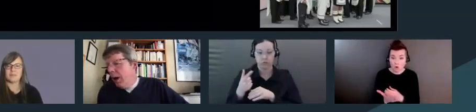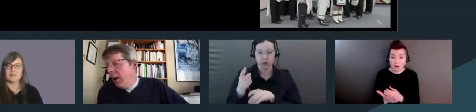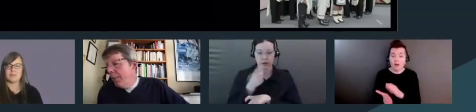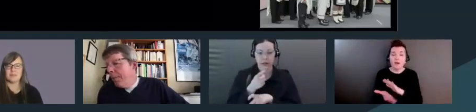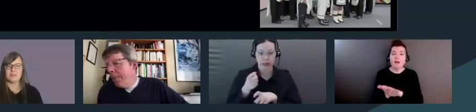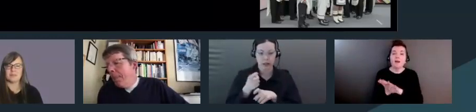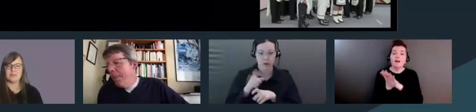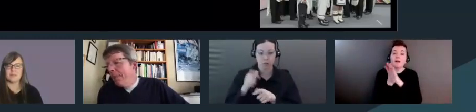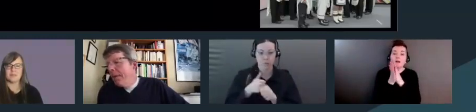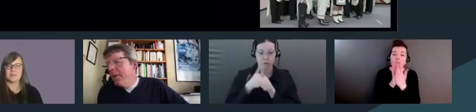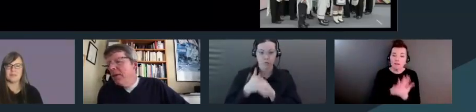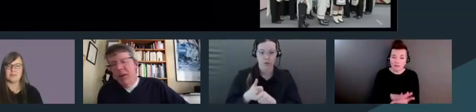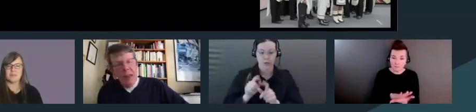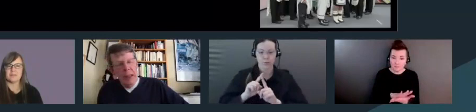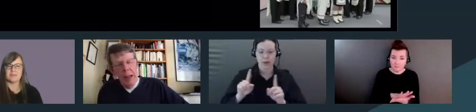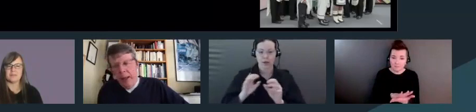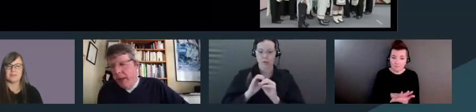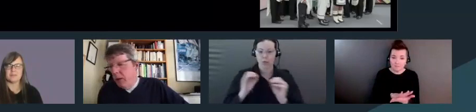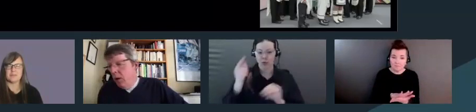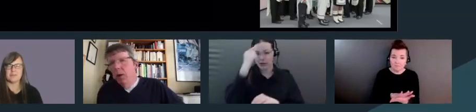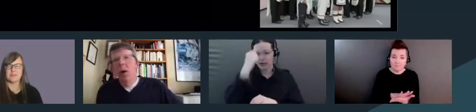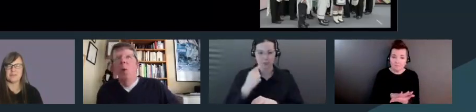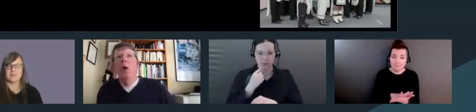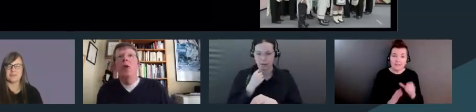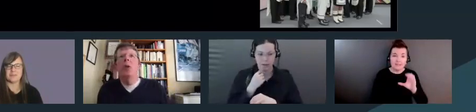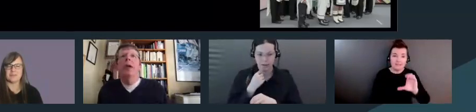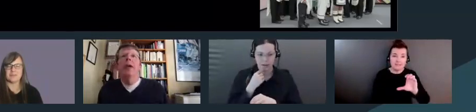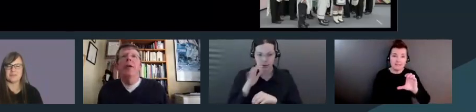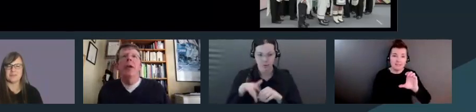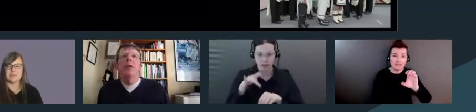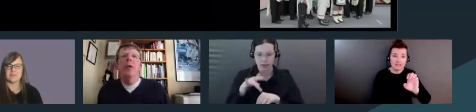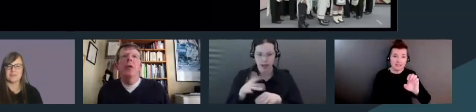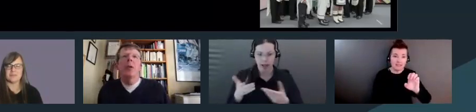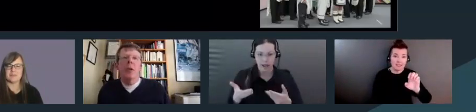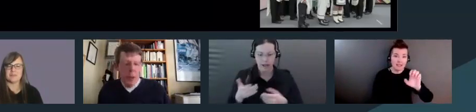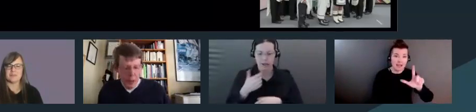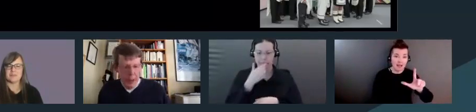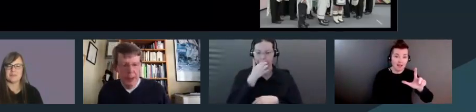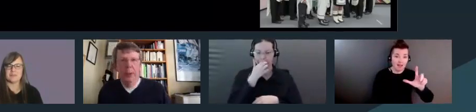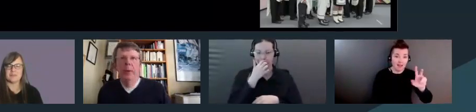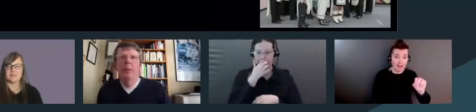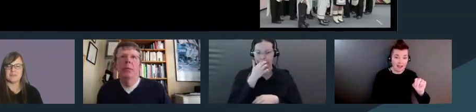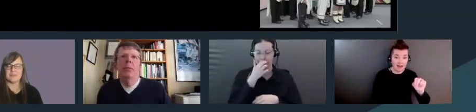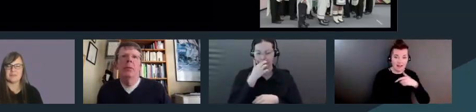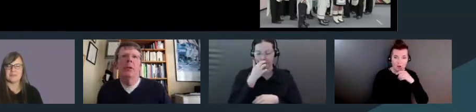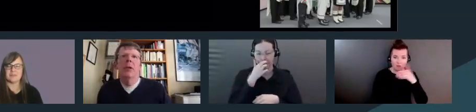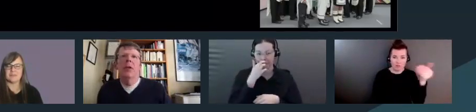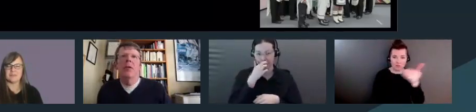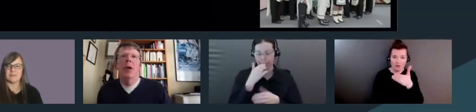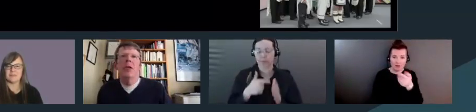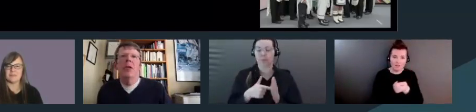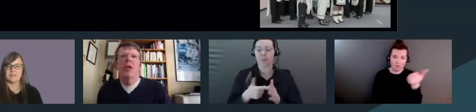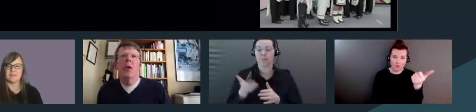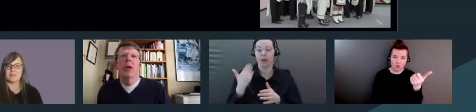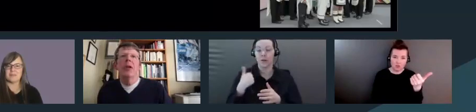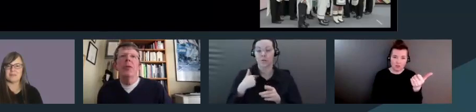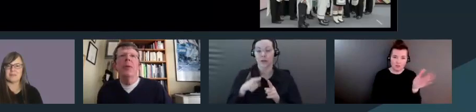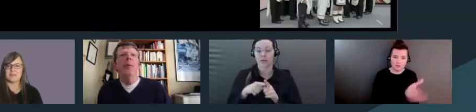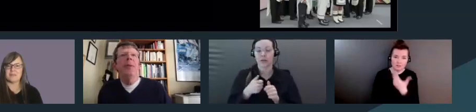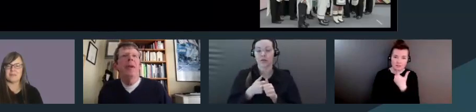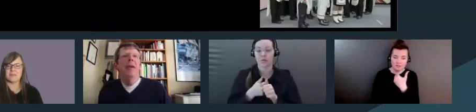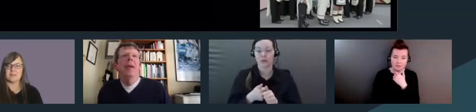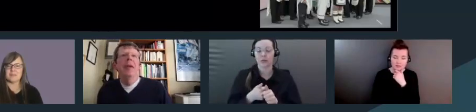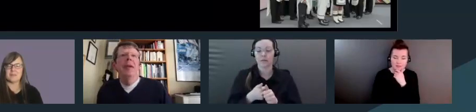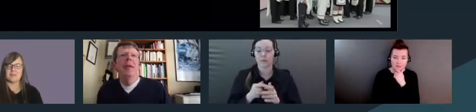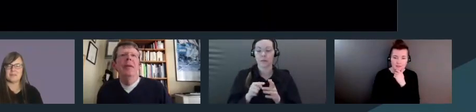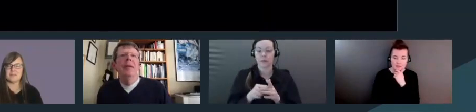for the CELN, which would give, and I'm just going to switch the slide here, not that there's much to show on this